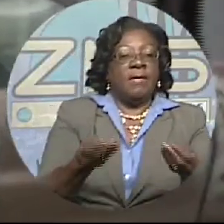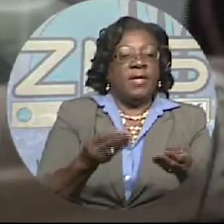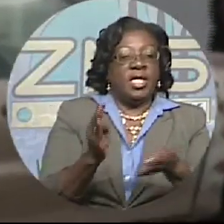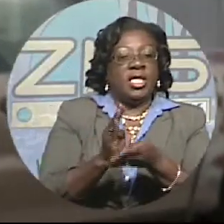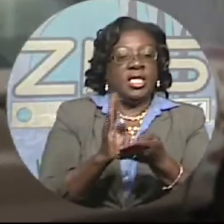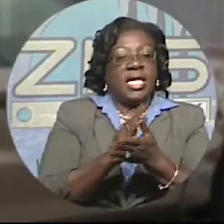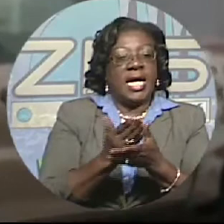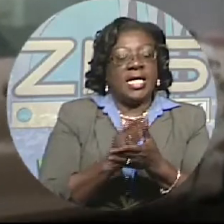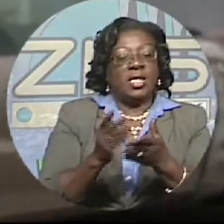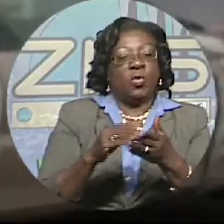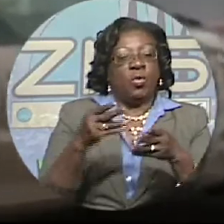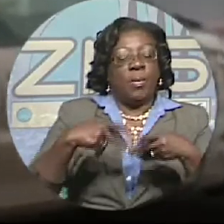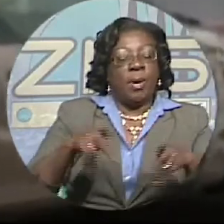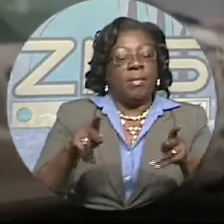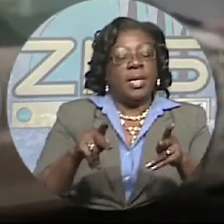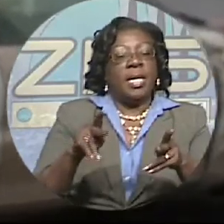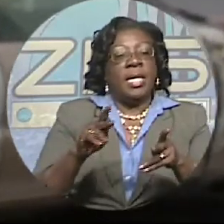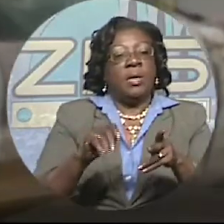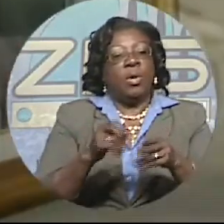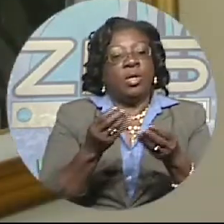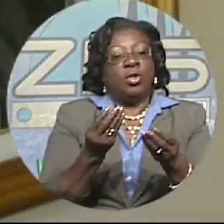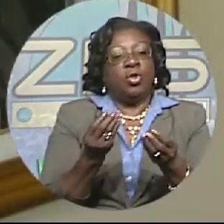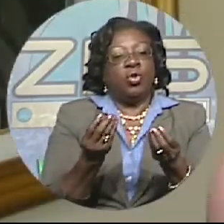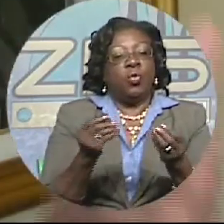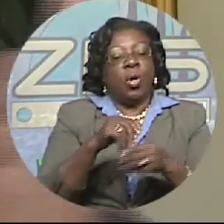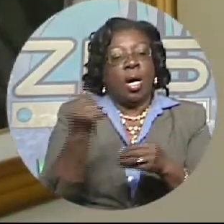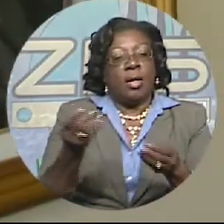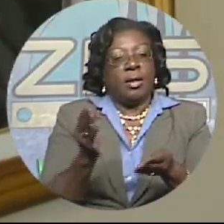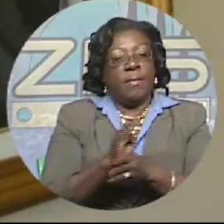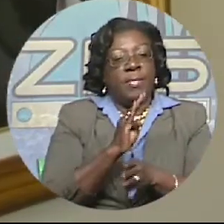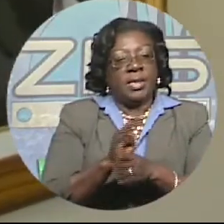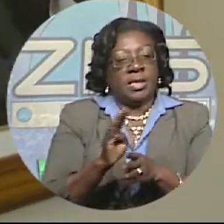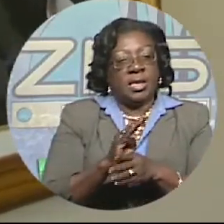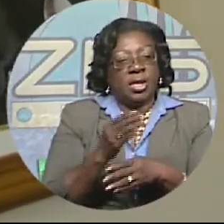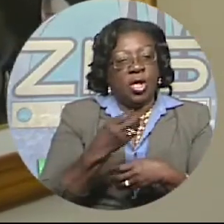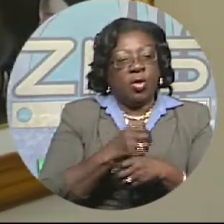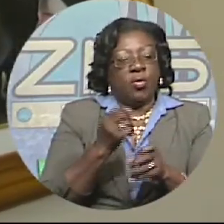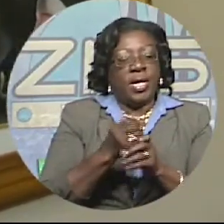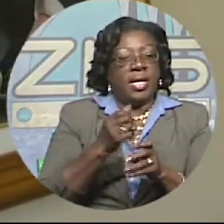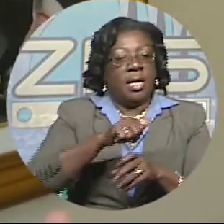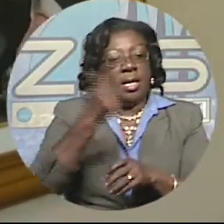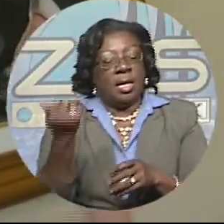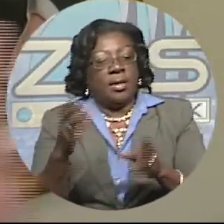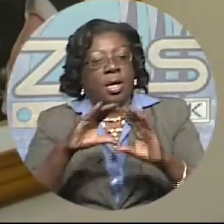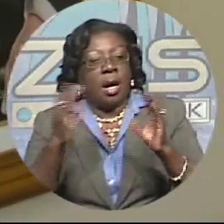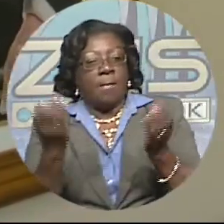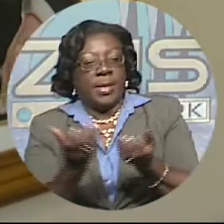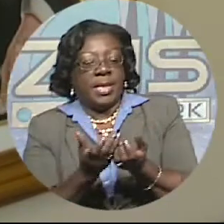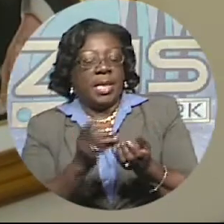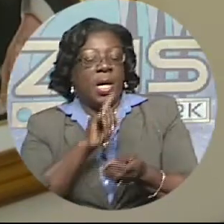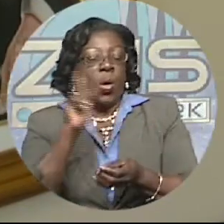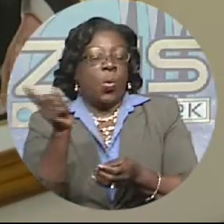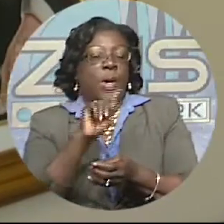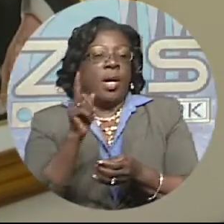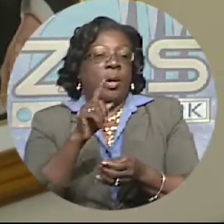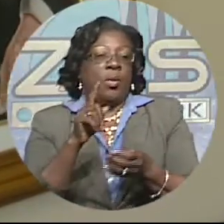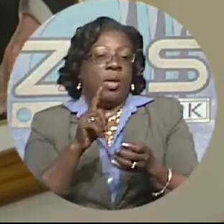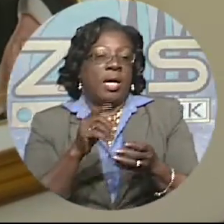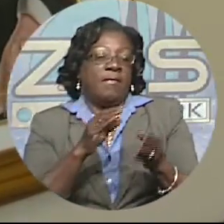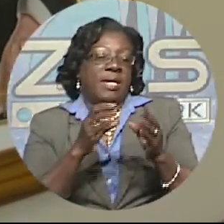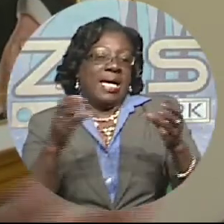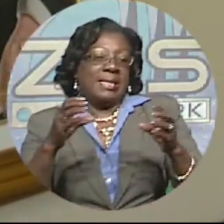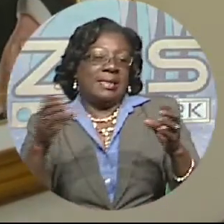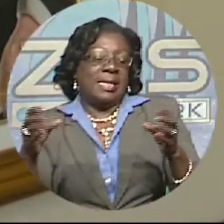Luck also wants to venture into other industries. And creating sister companies where our corporate vision will